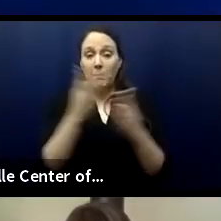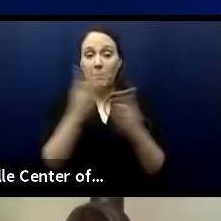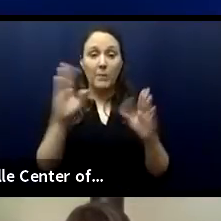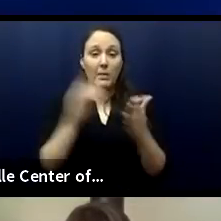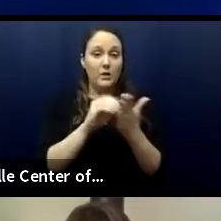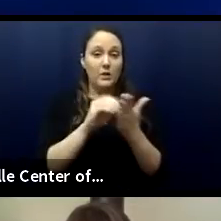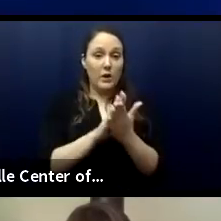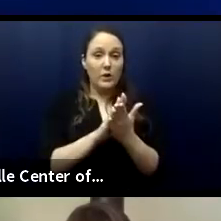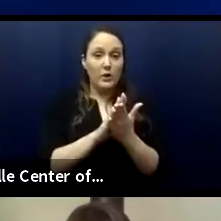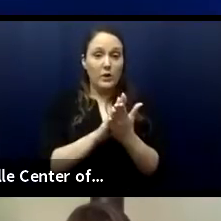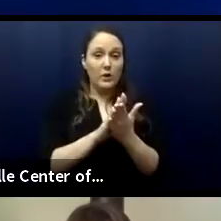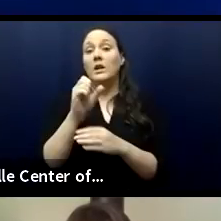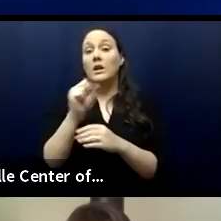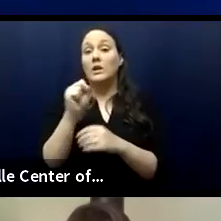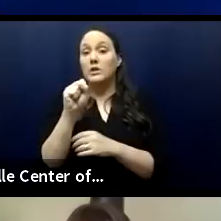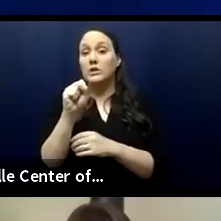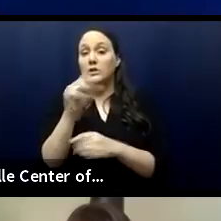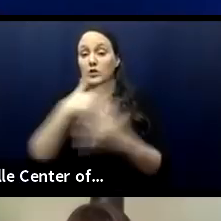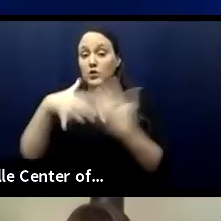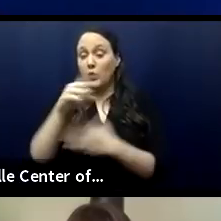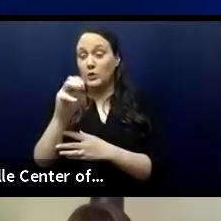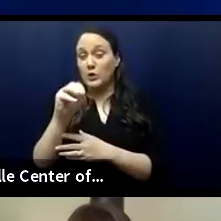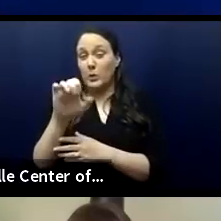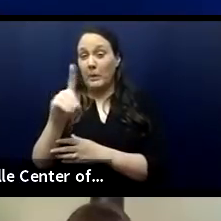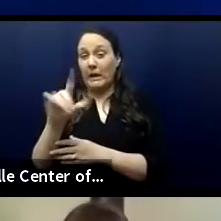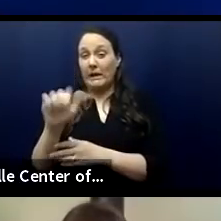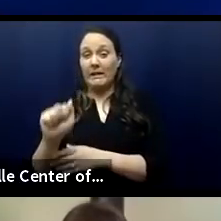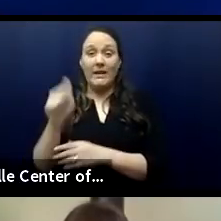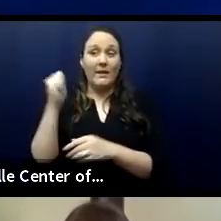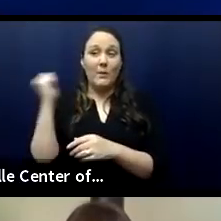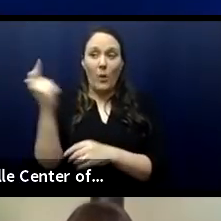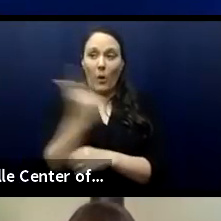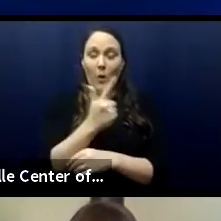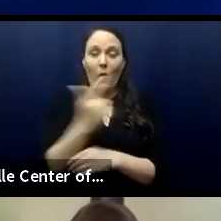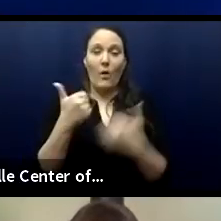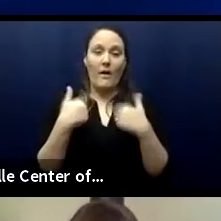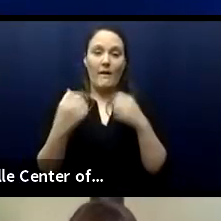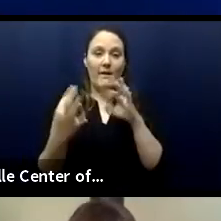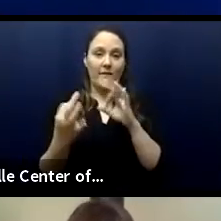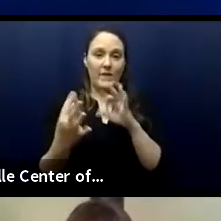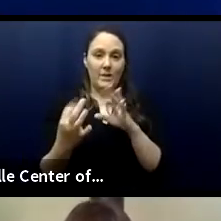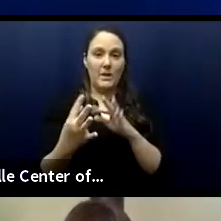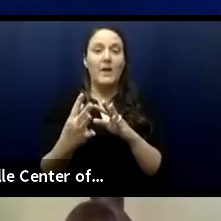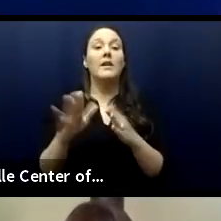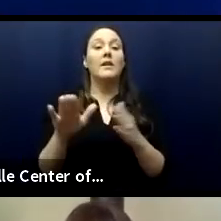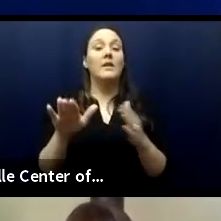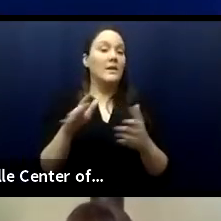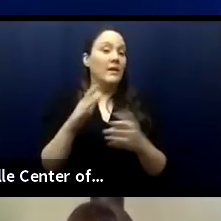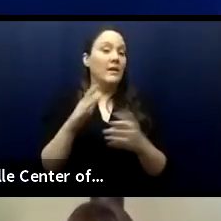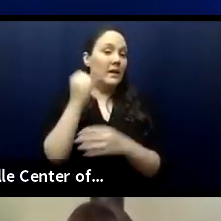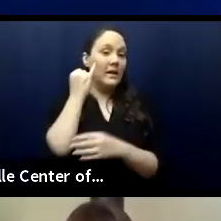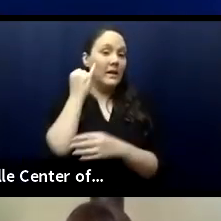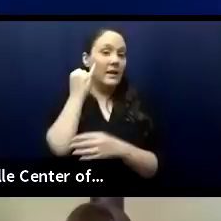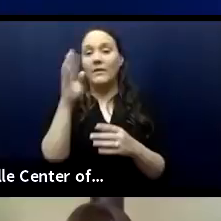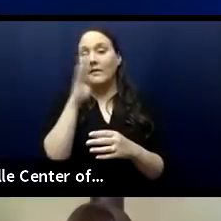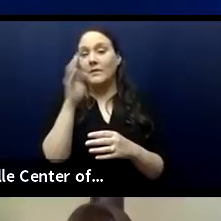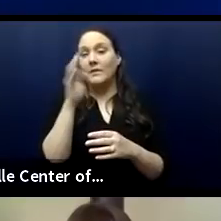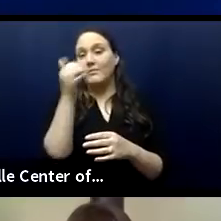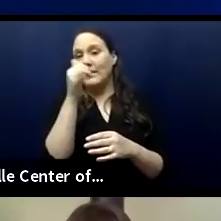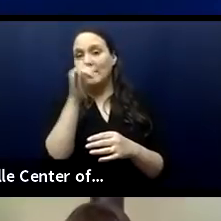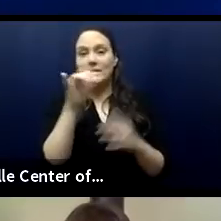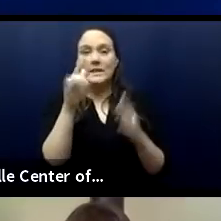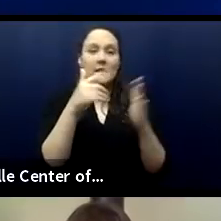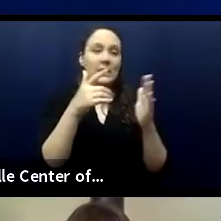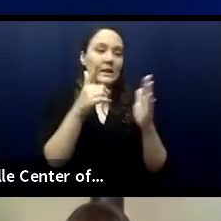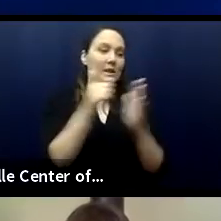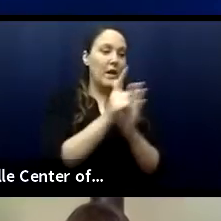not get public feedback. Publicity and political stunts like dead-on-arrival lawsuits, blatant disregard for and not enforcing public